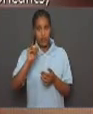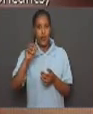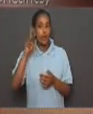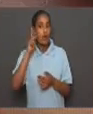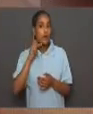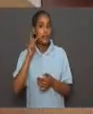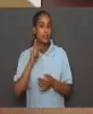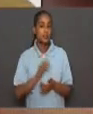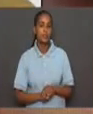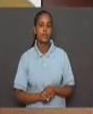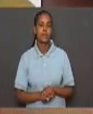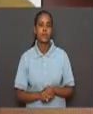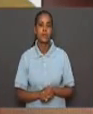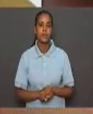polymers.